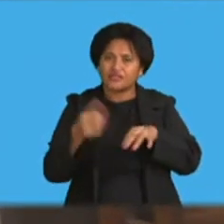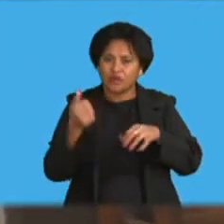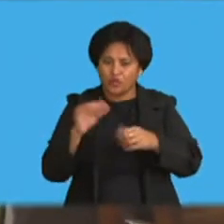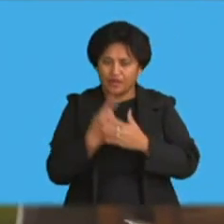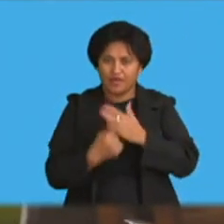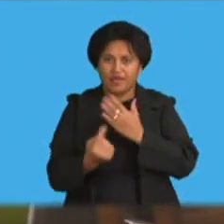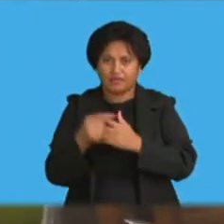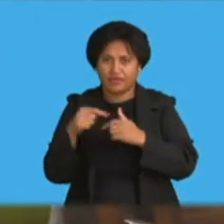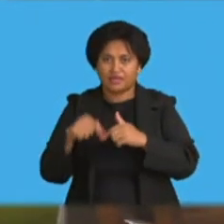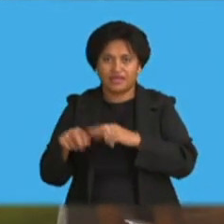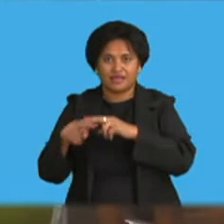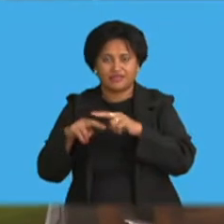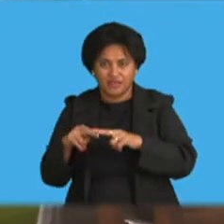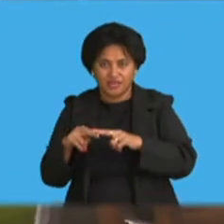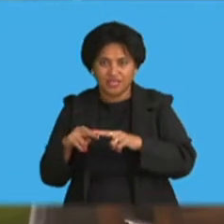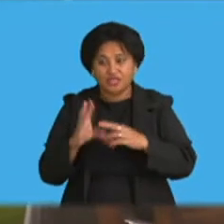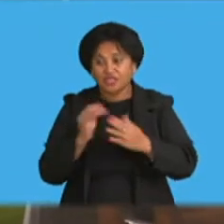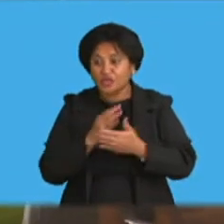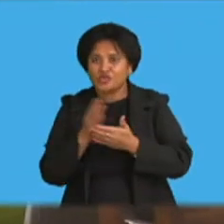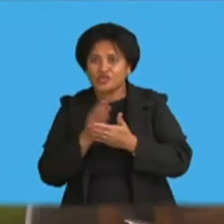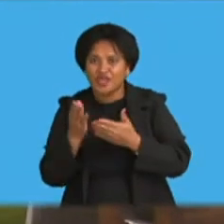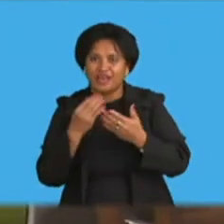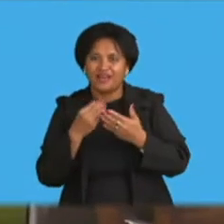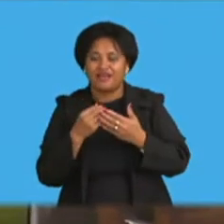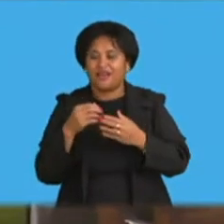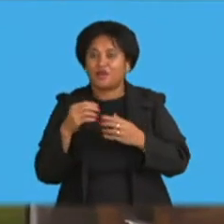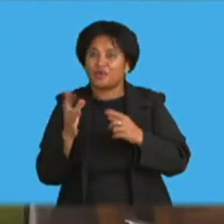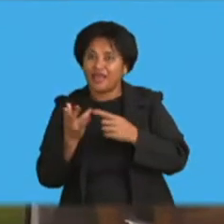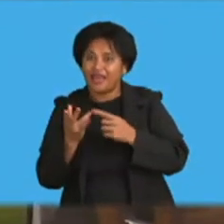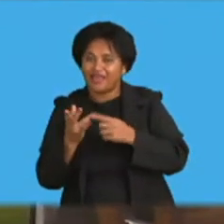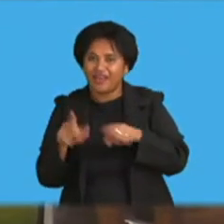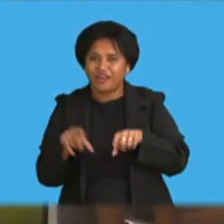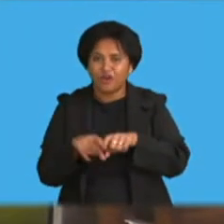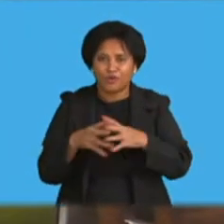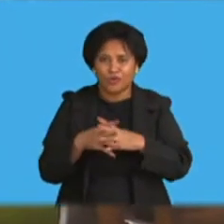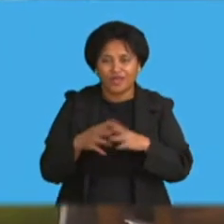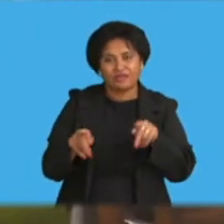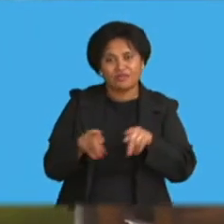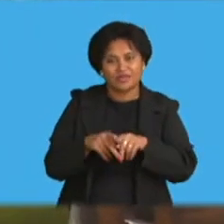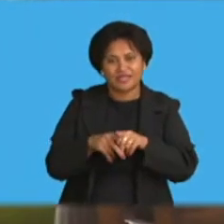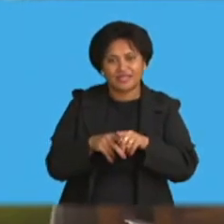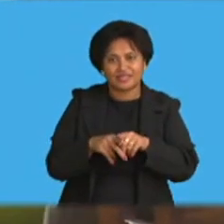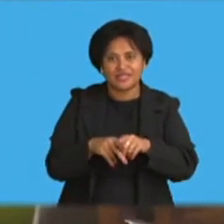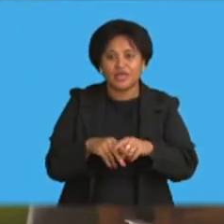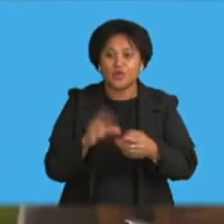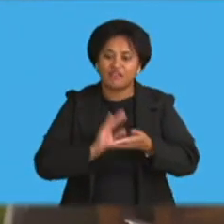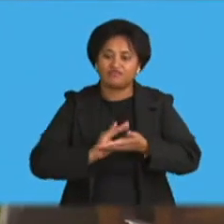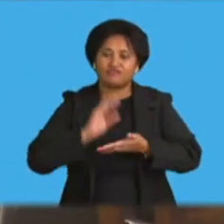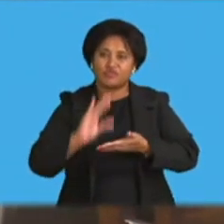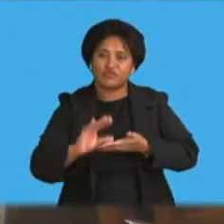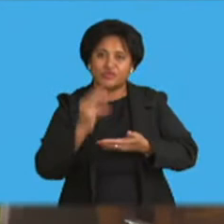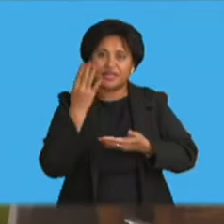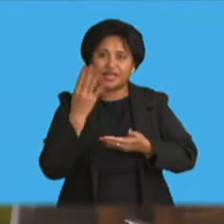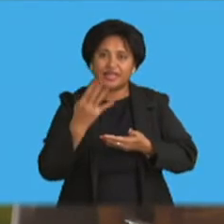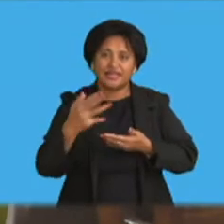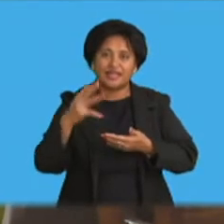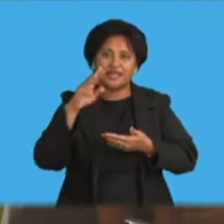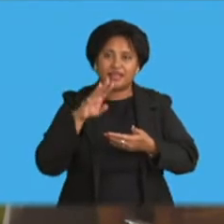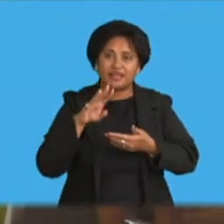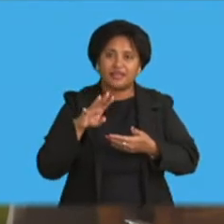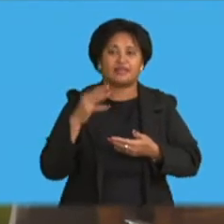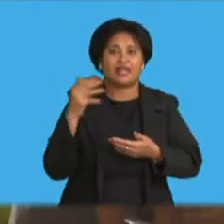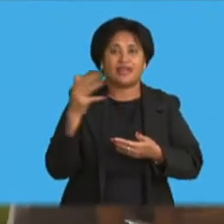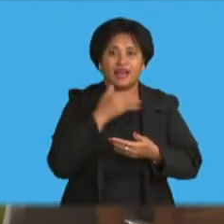partners. Government's commitment to education is seen most clearly through our record allocation of $964.5 million in the last financial year